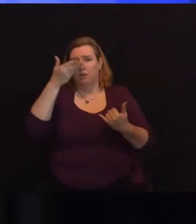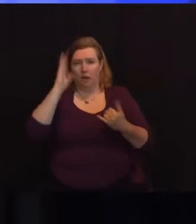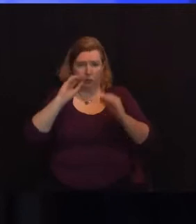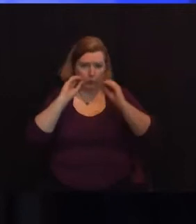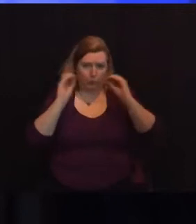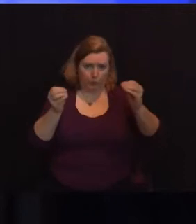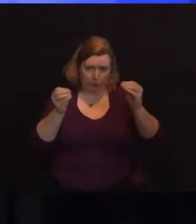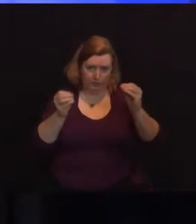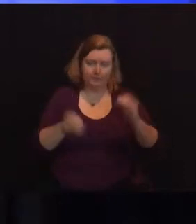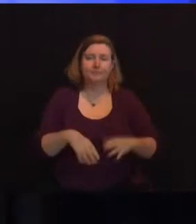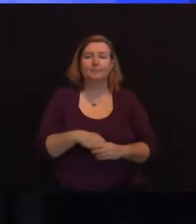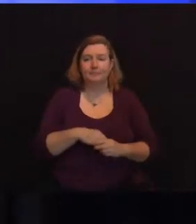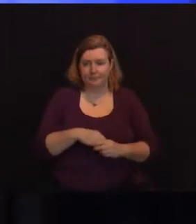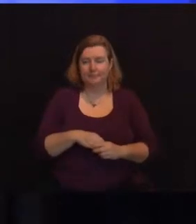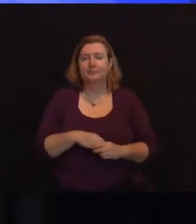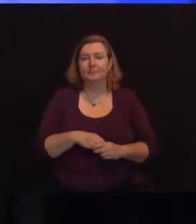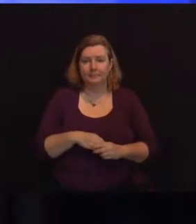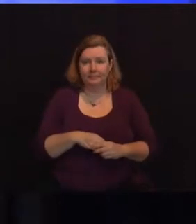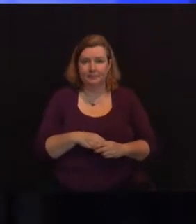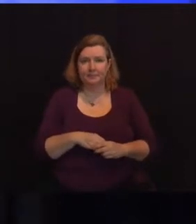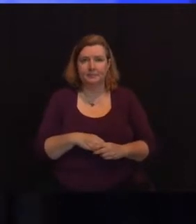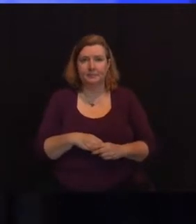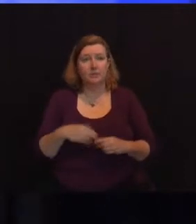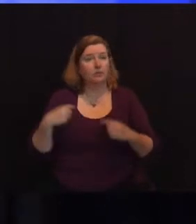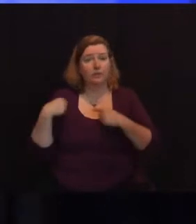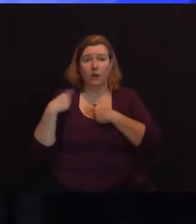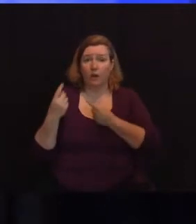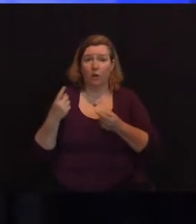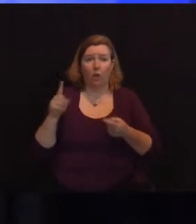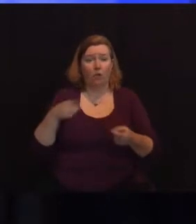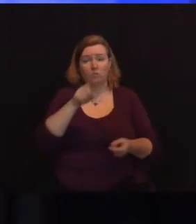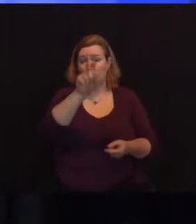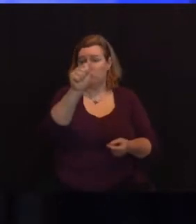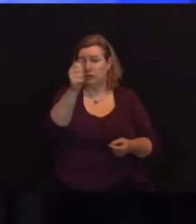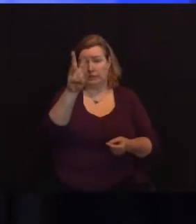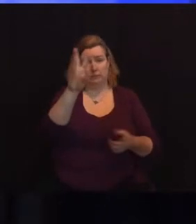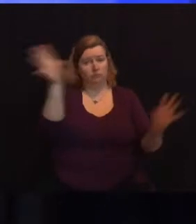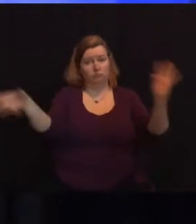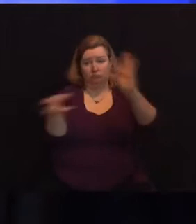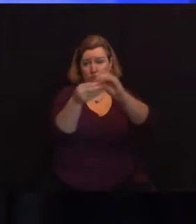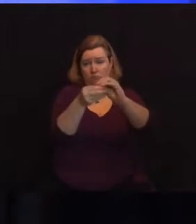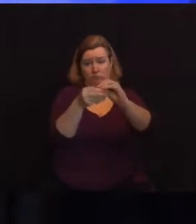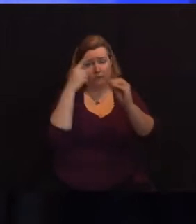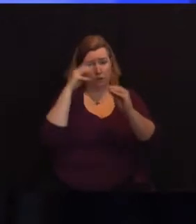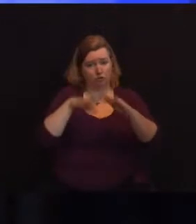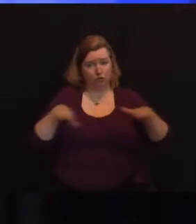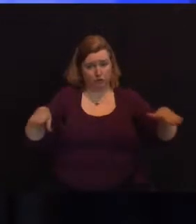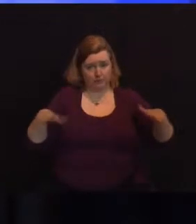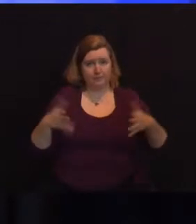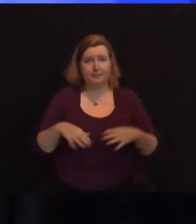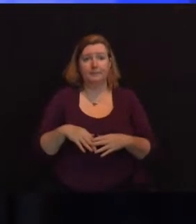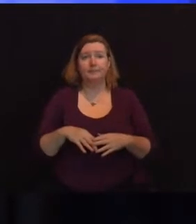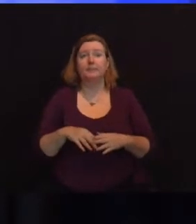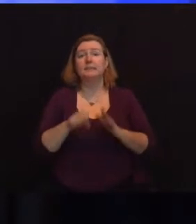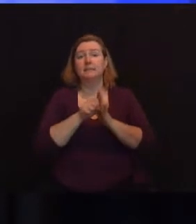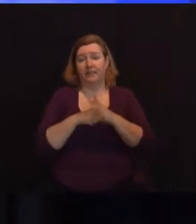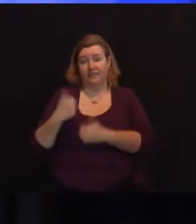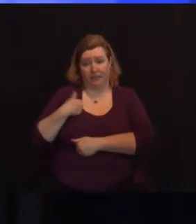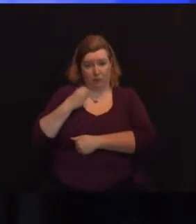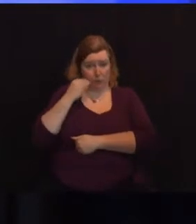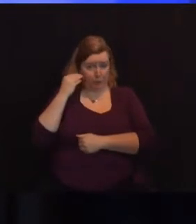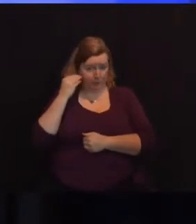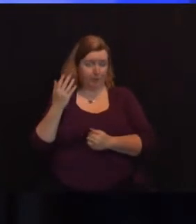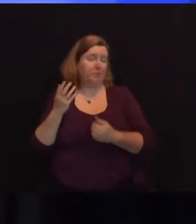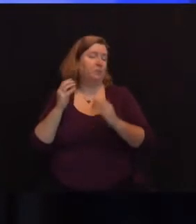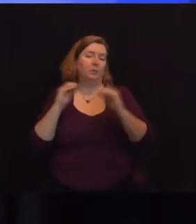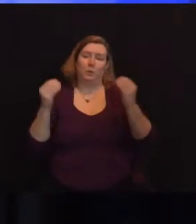As stated, we currently have 116 cases cumulatively. The state veterans' homes, there's no new cases among